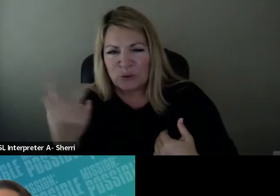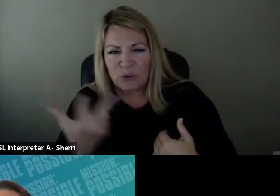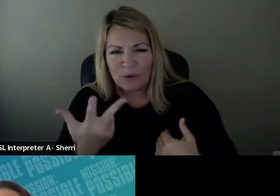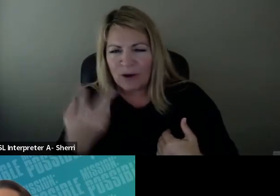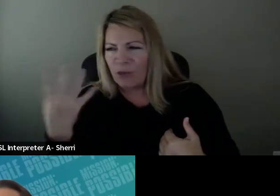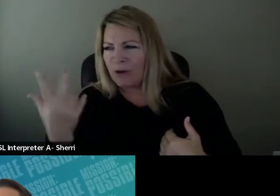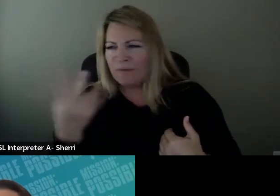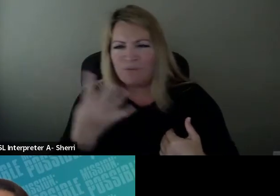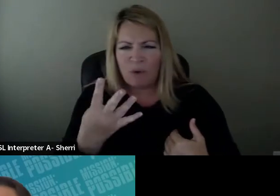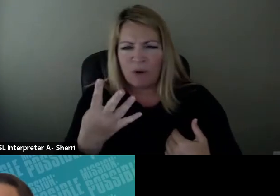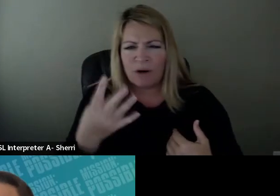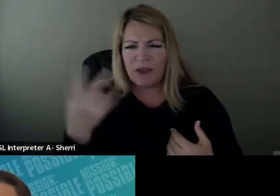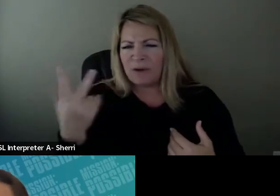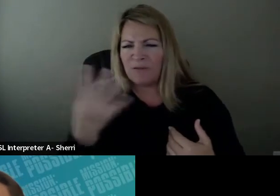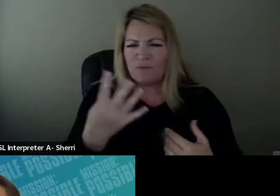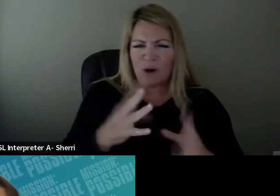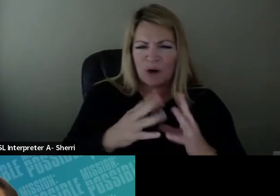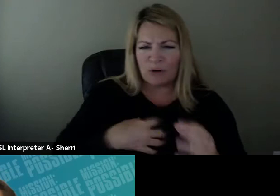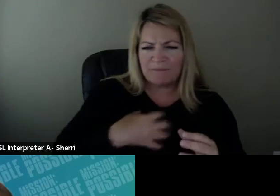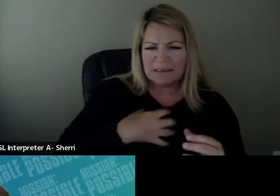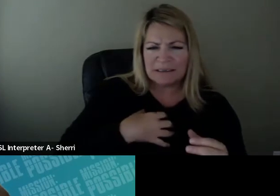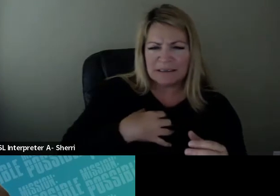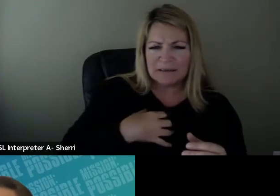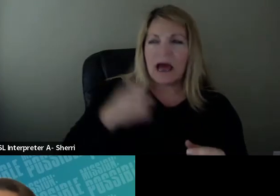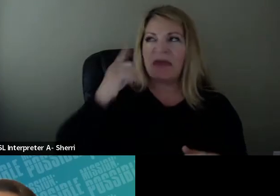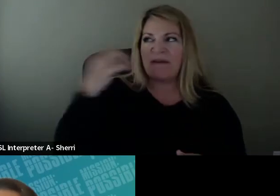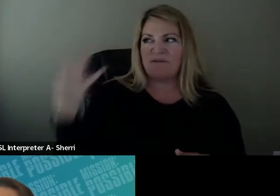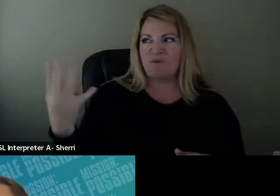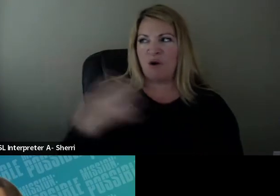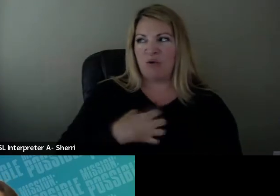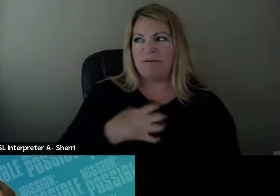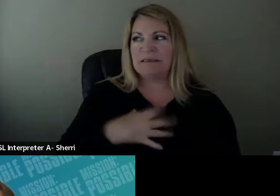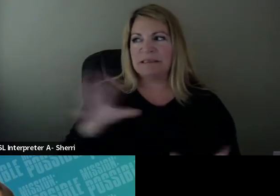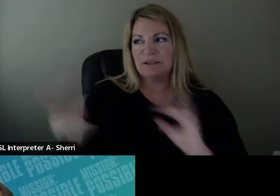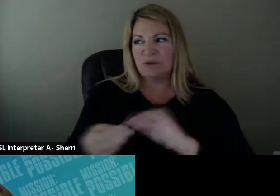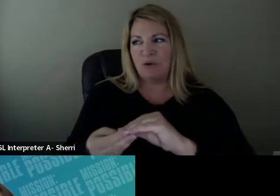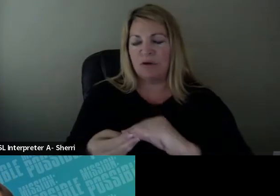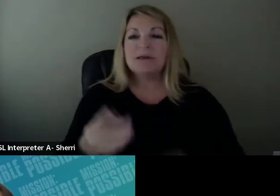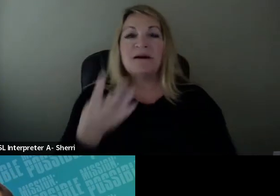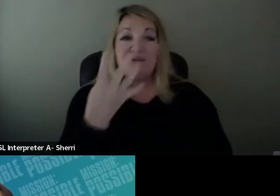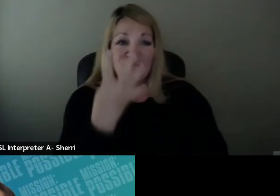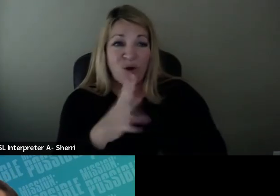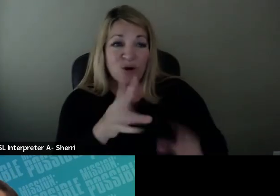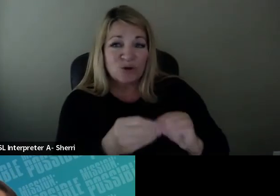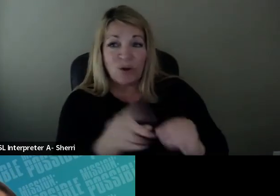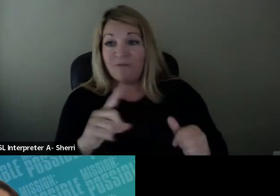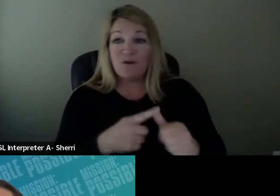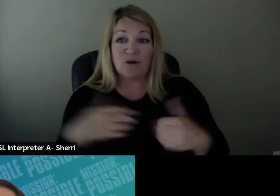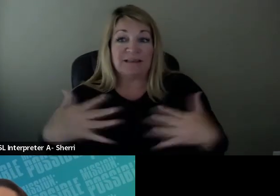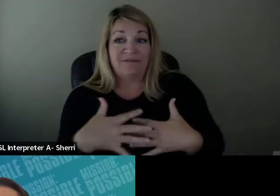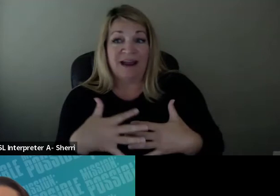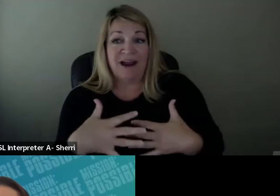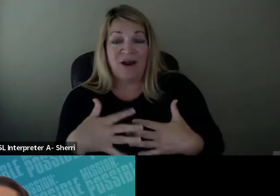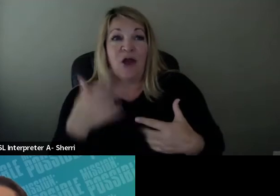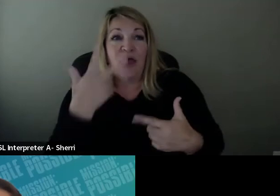or 4? Maybe 3 to 4 grievances. I think 4 total. 4 total, because the first year we had 3 grievances,